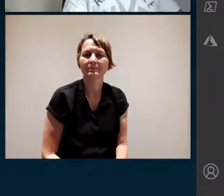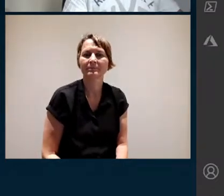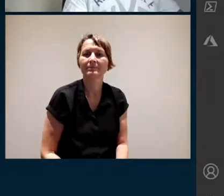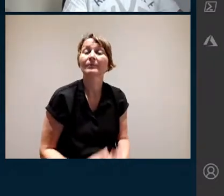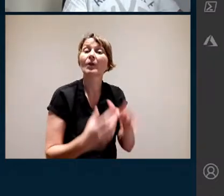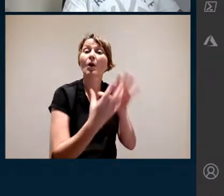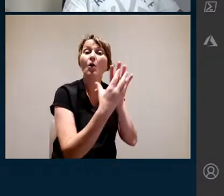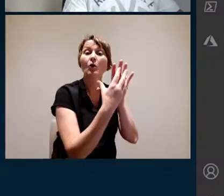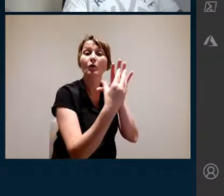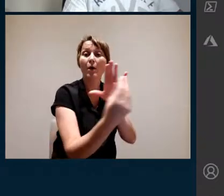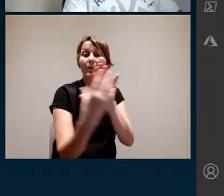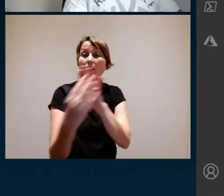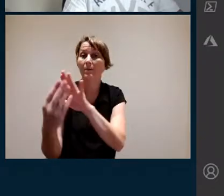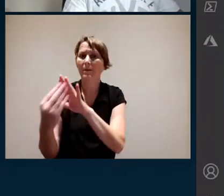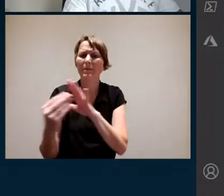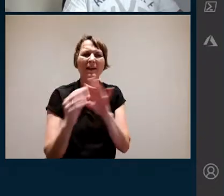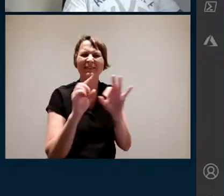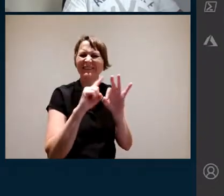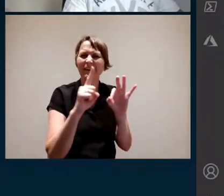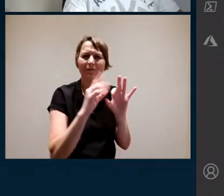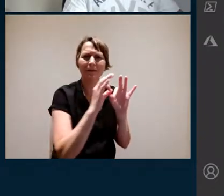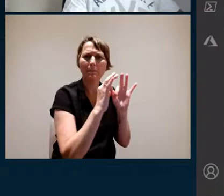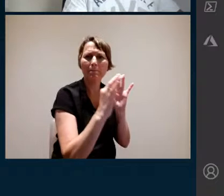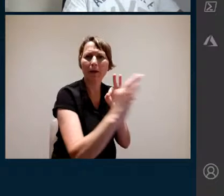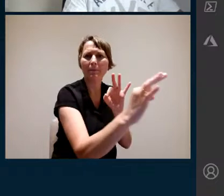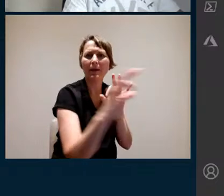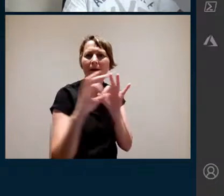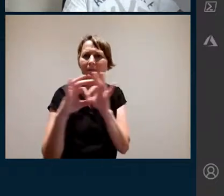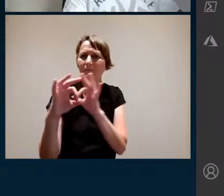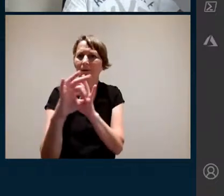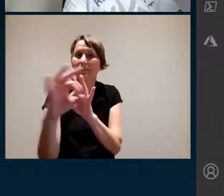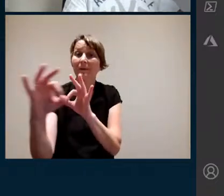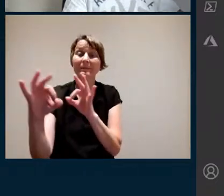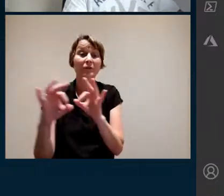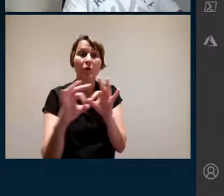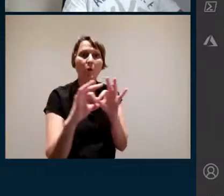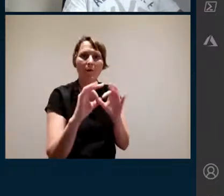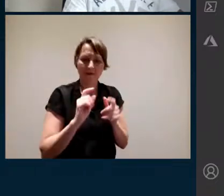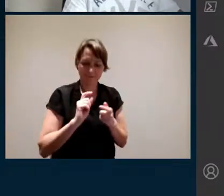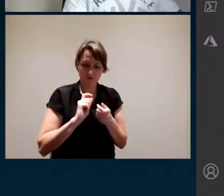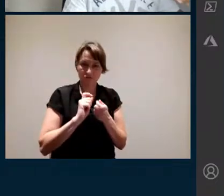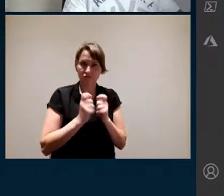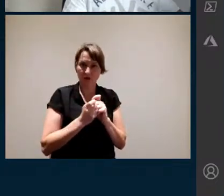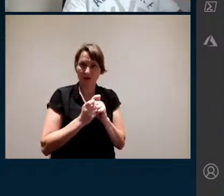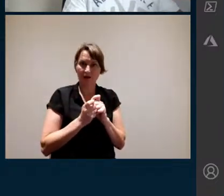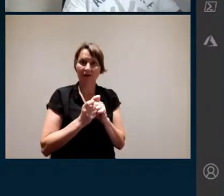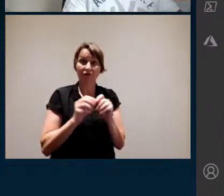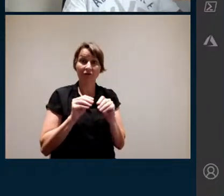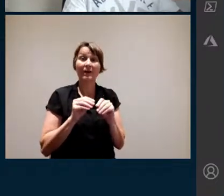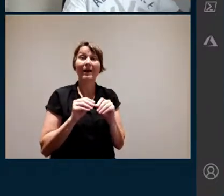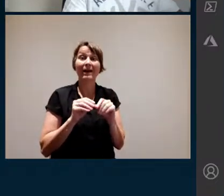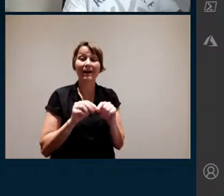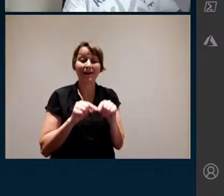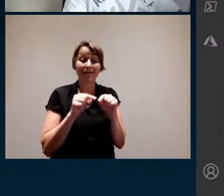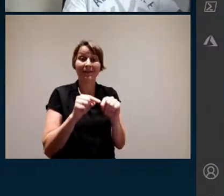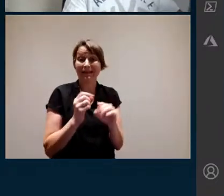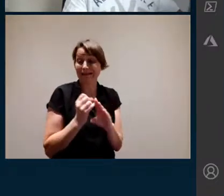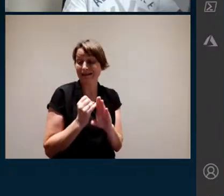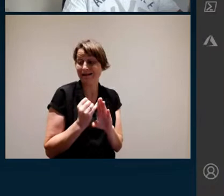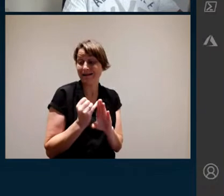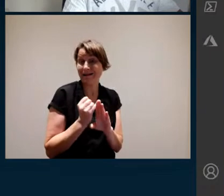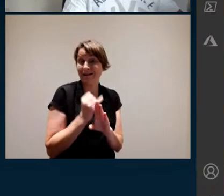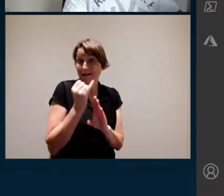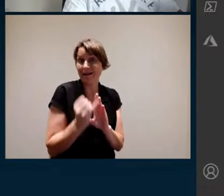are pipelines which are integrated with it. Any changes which are done are pushing the latest version of